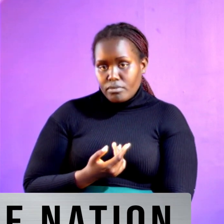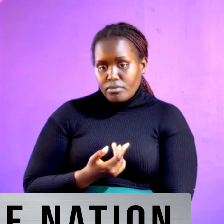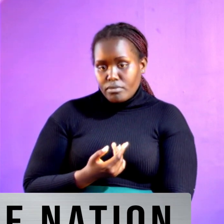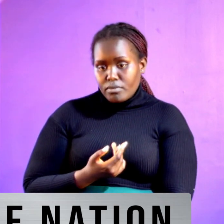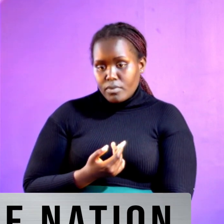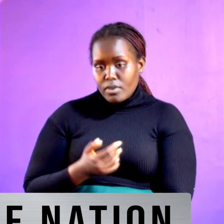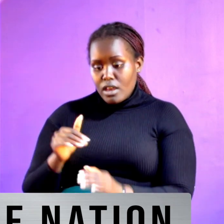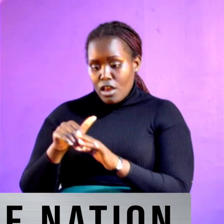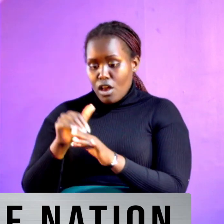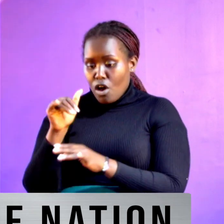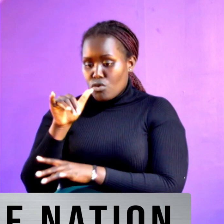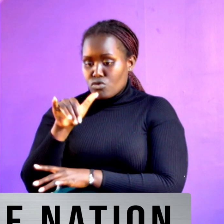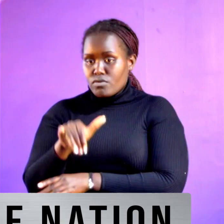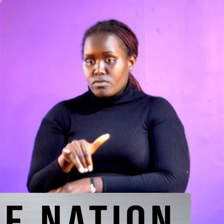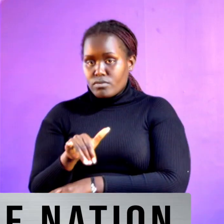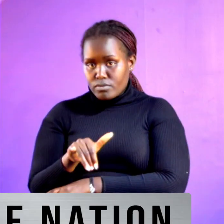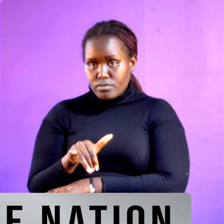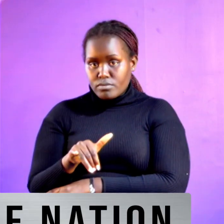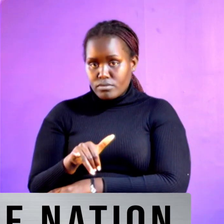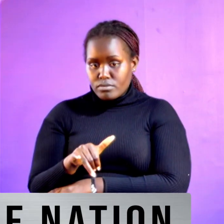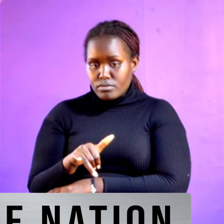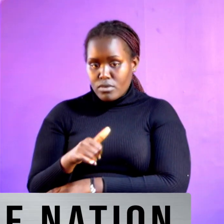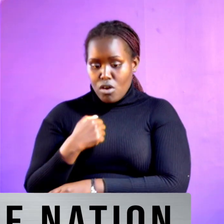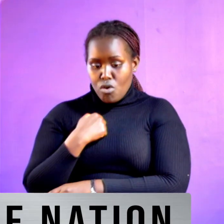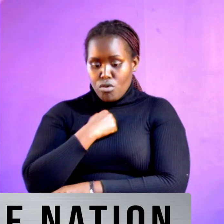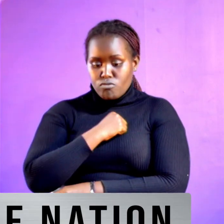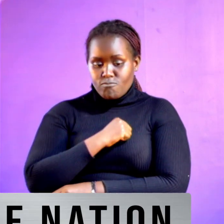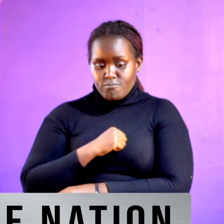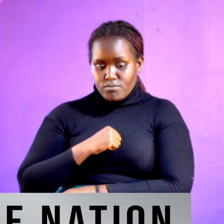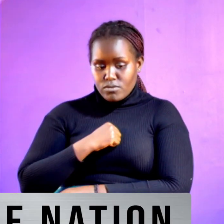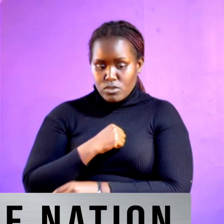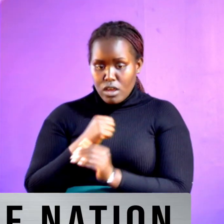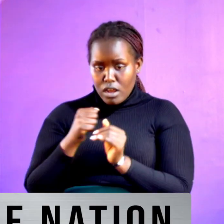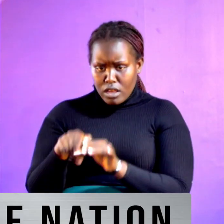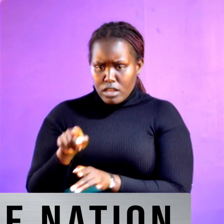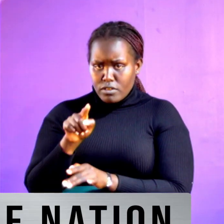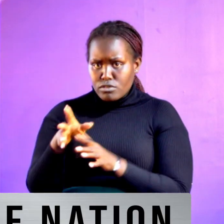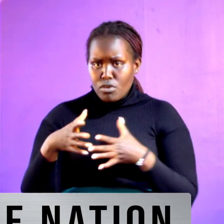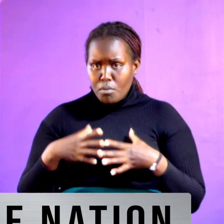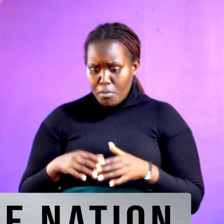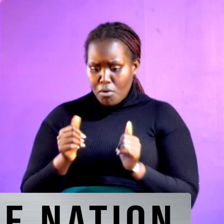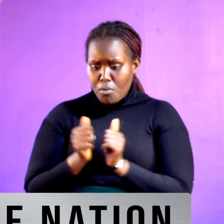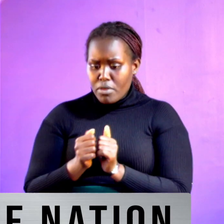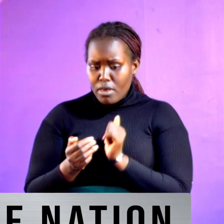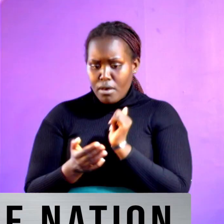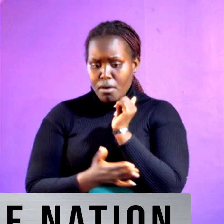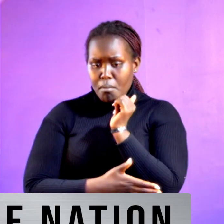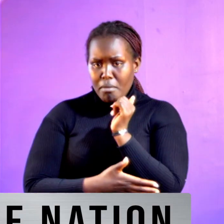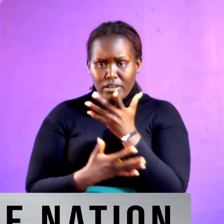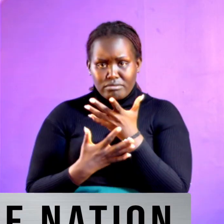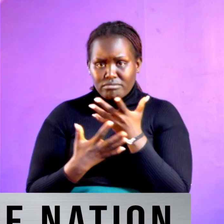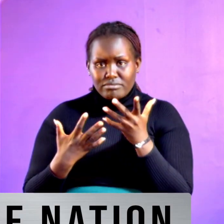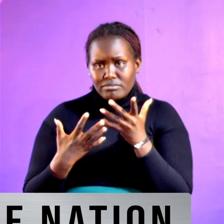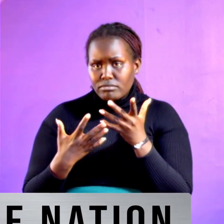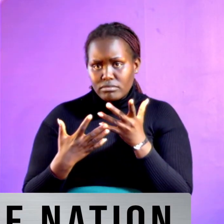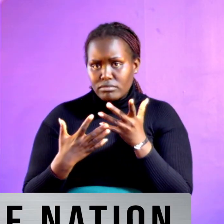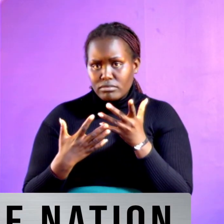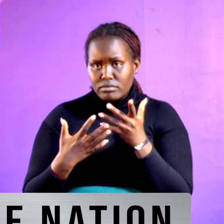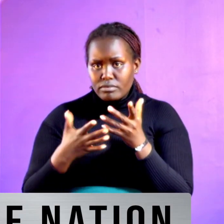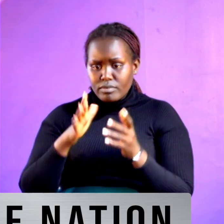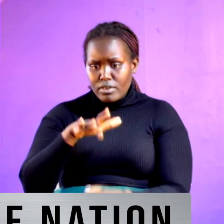out of this, apology, it leaves you people with a bad taste? Are you